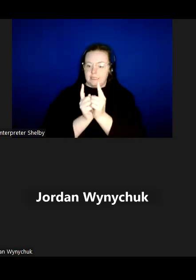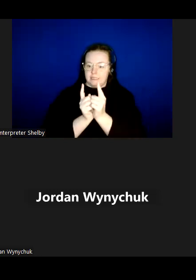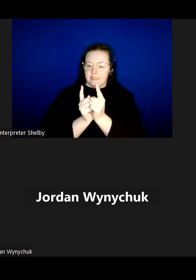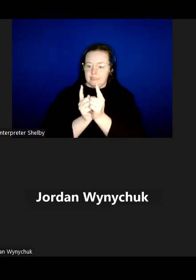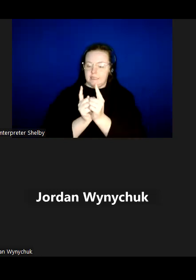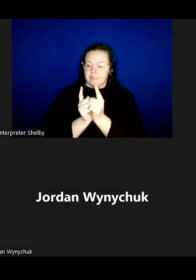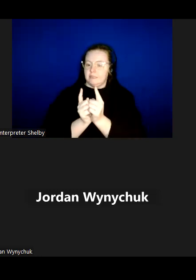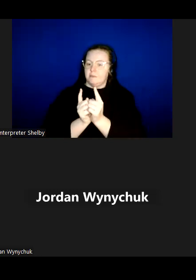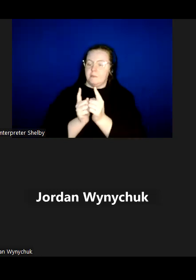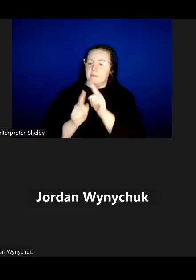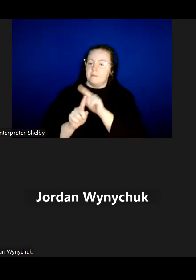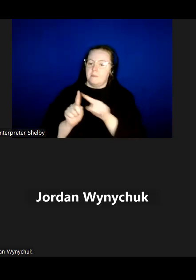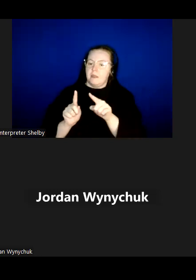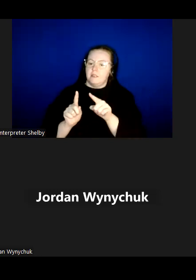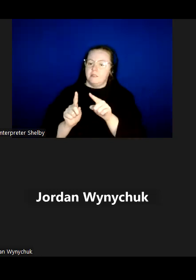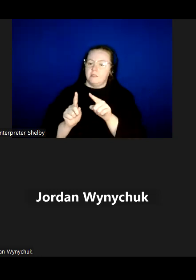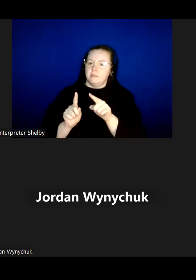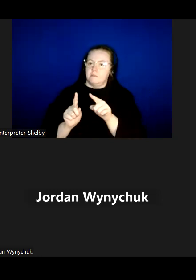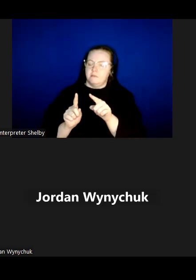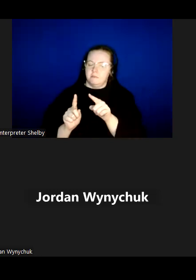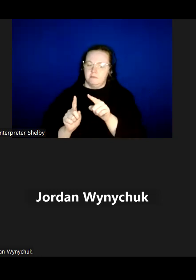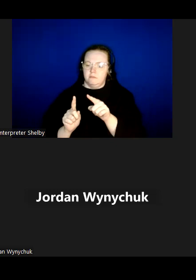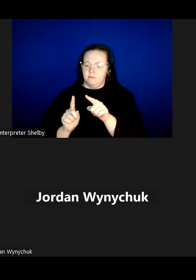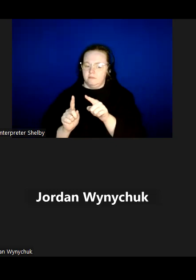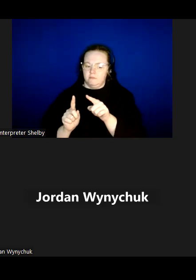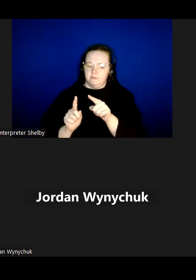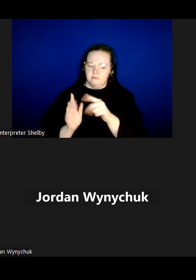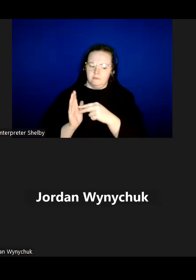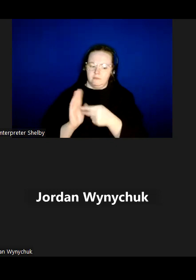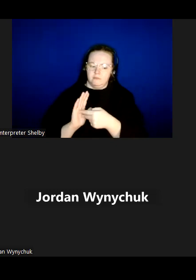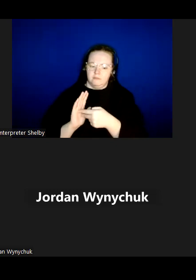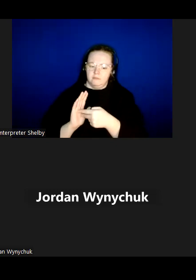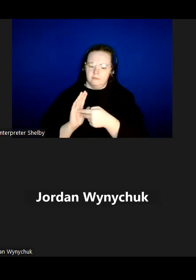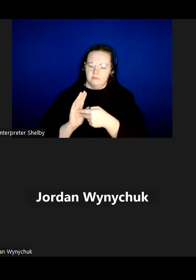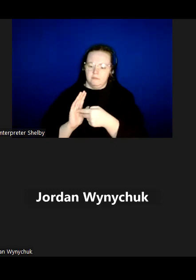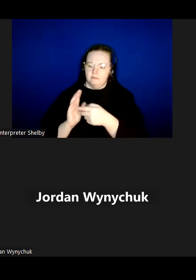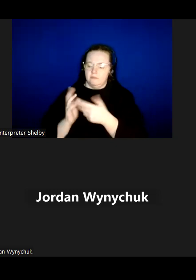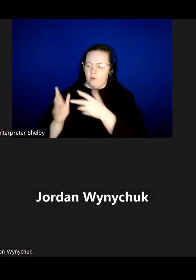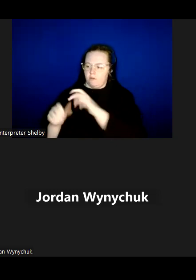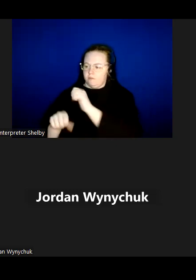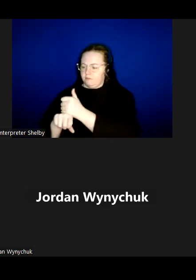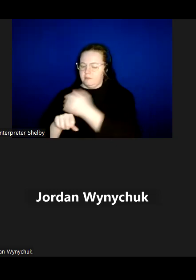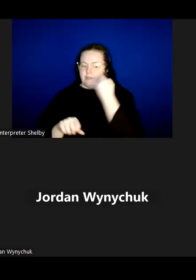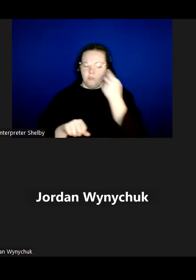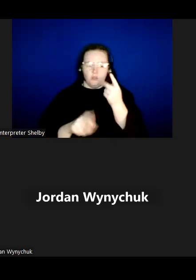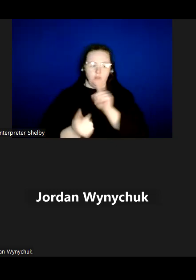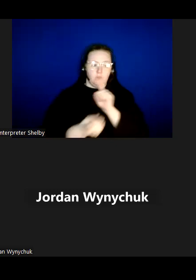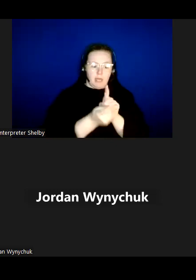up and moved on before you met? You got married and you established your matrimonial home and